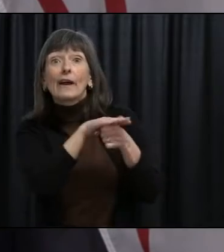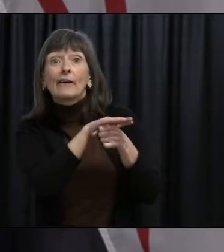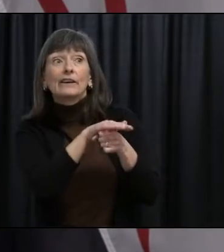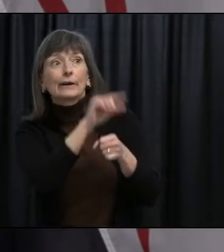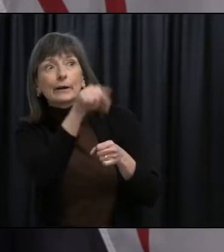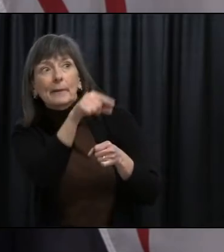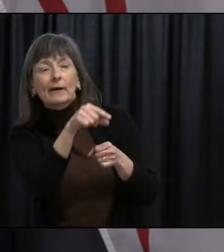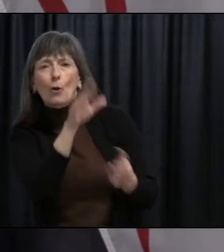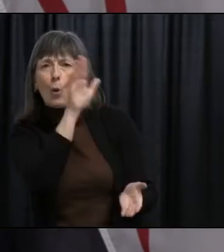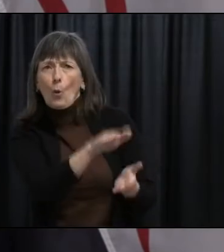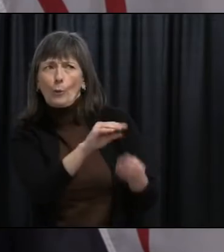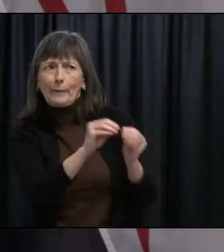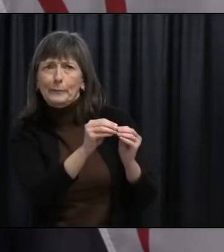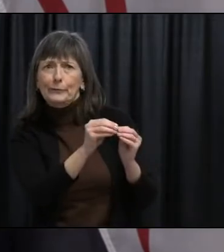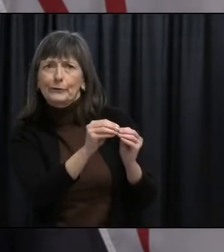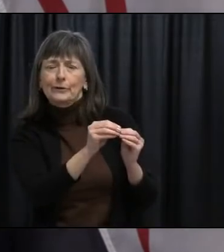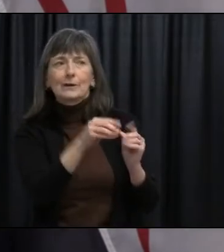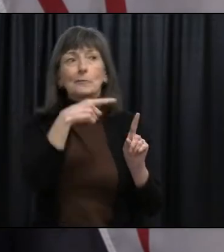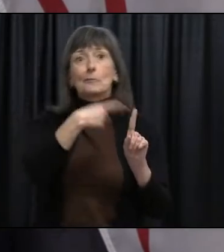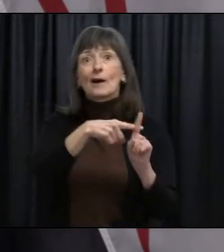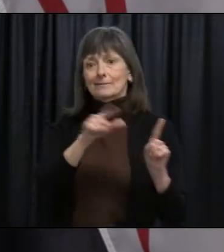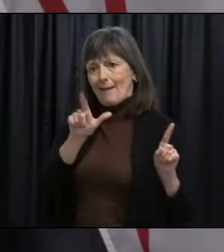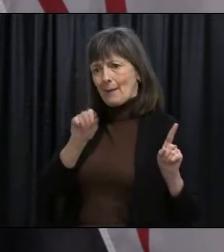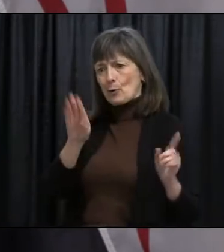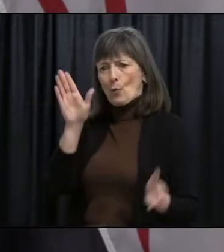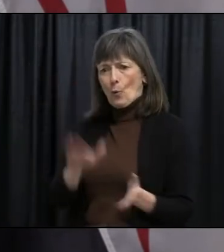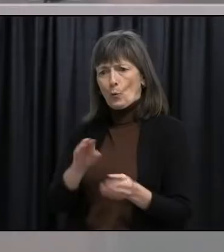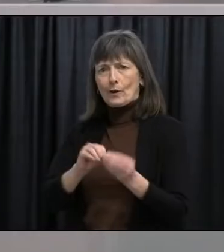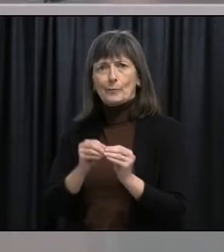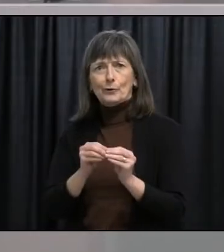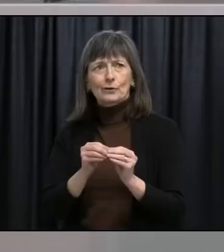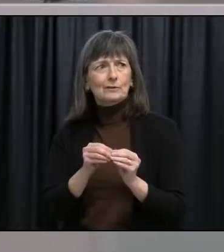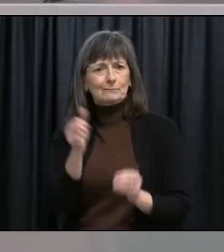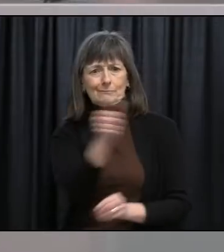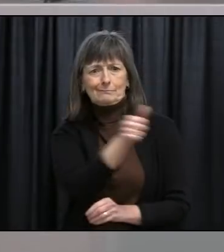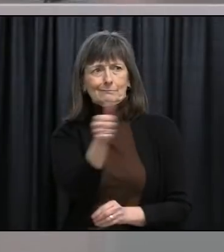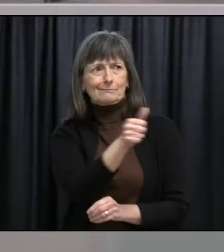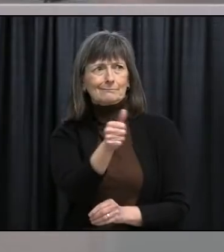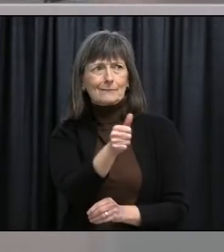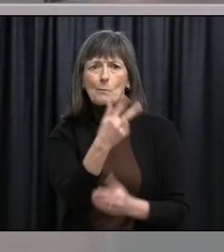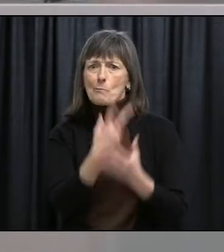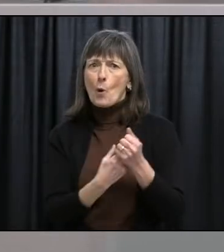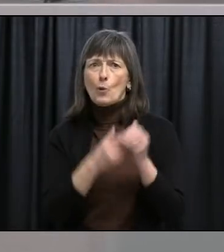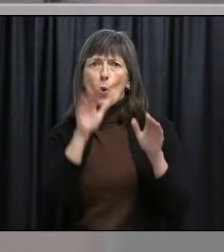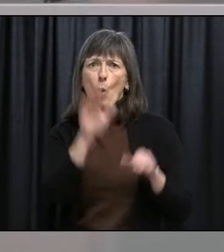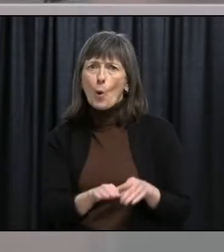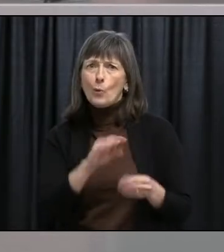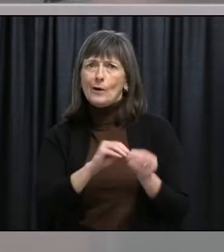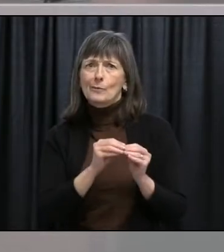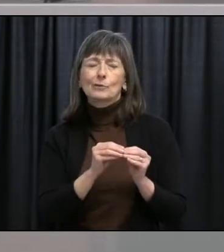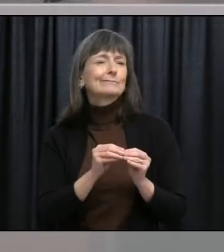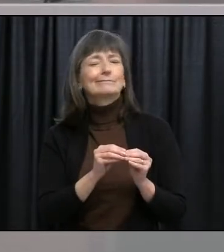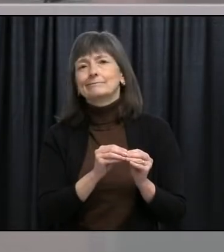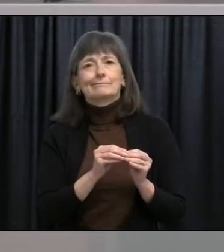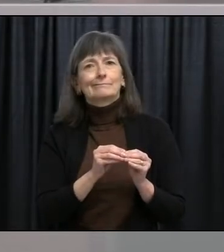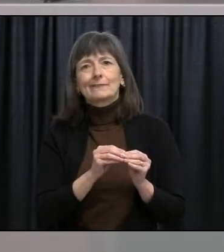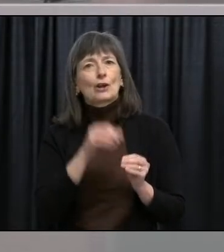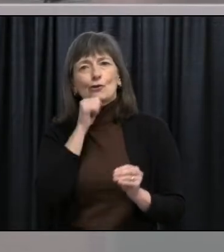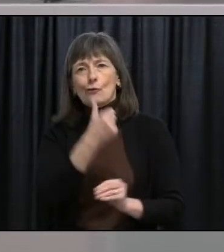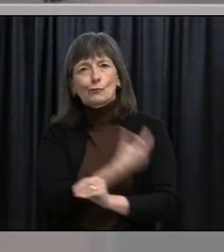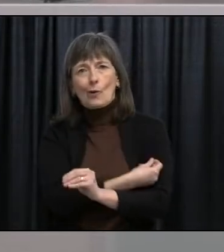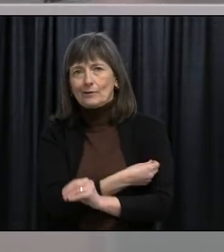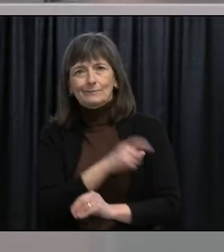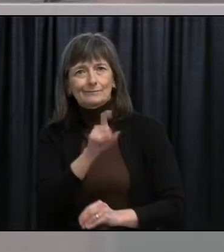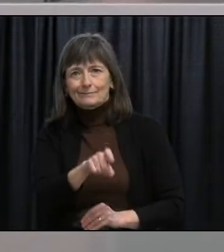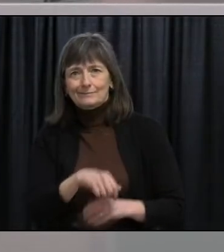same risk. Okay, and Dr. Fitzgerald, I believe you mentioned in your opening remarks